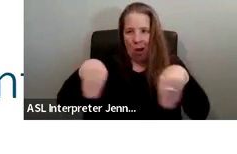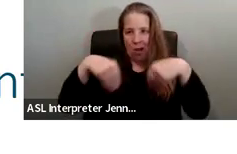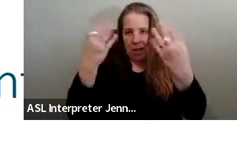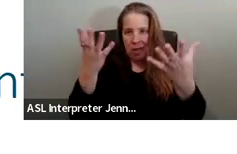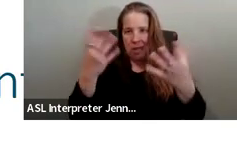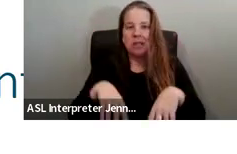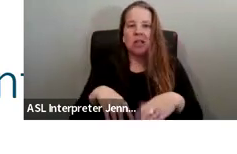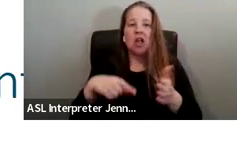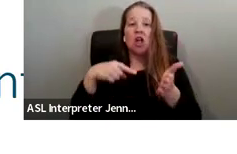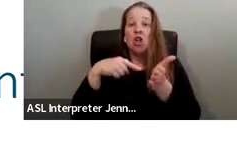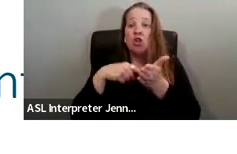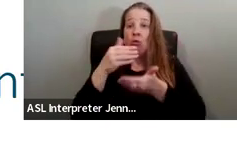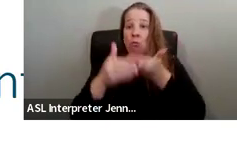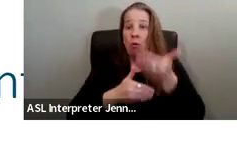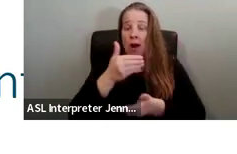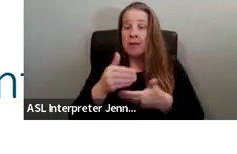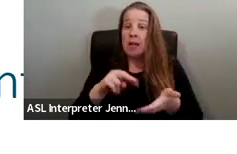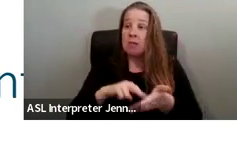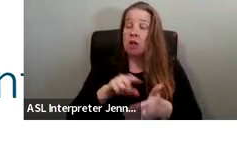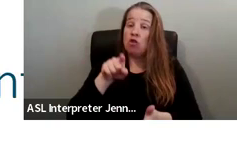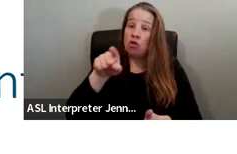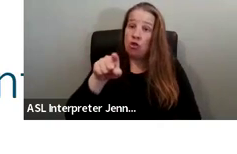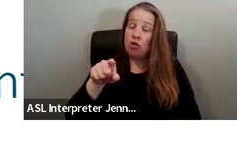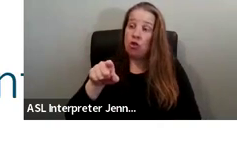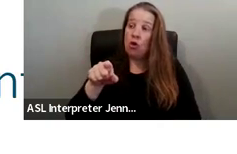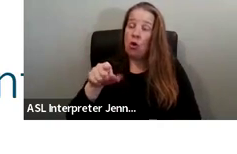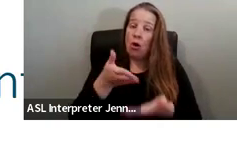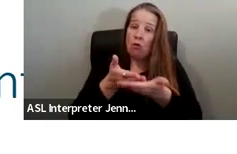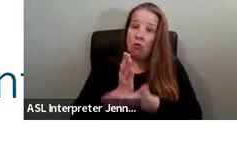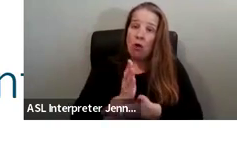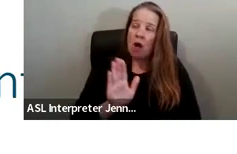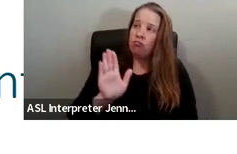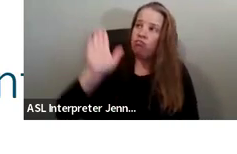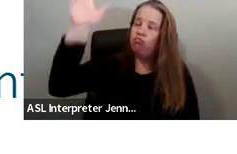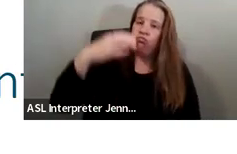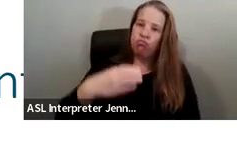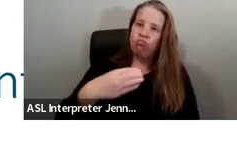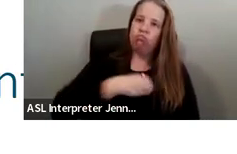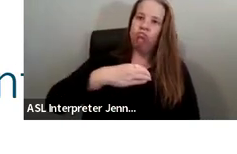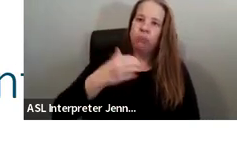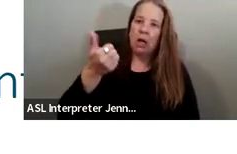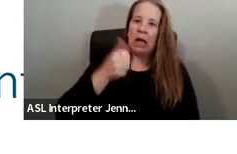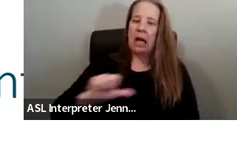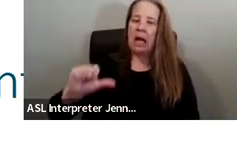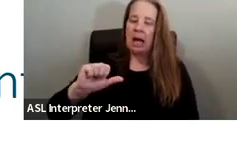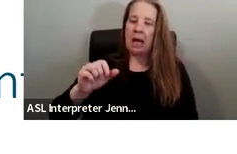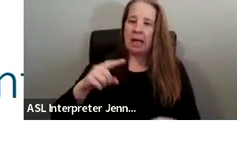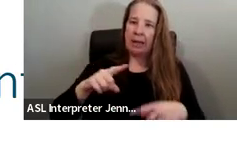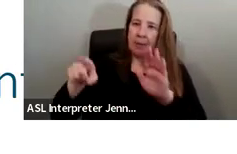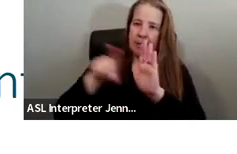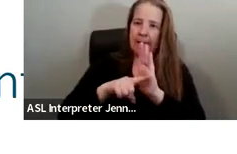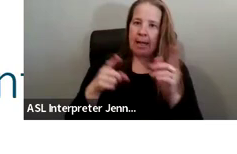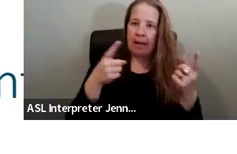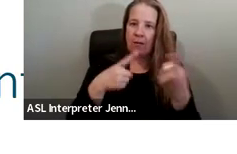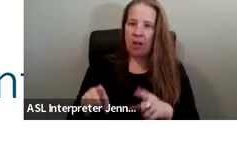Due process, the right to appeal any adverse action that's taken, is a rule